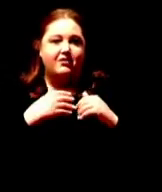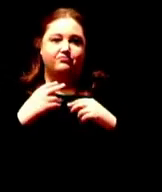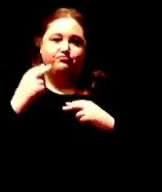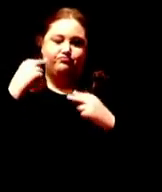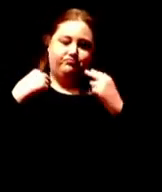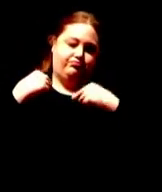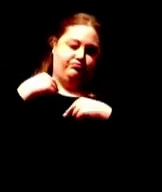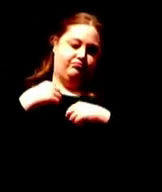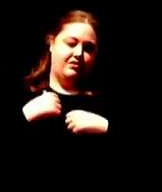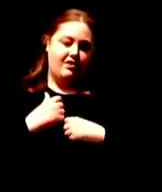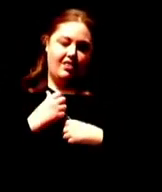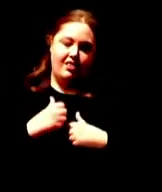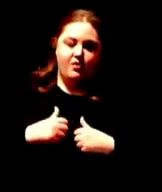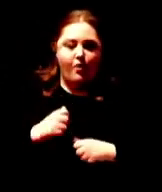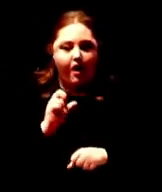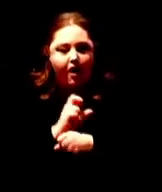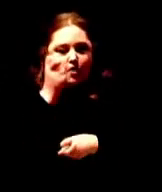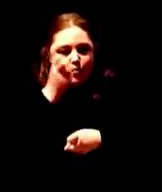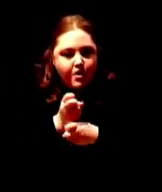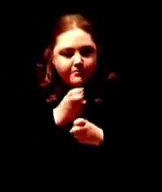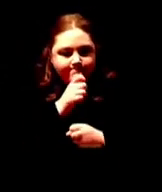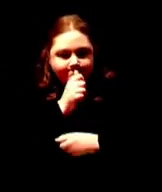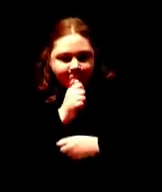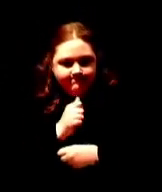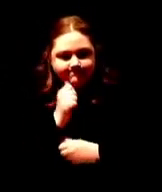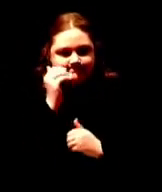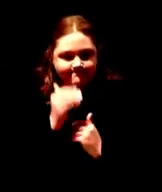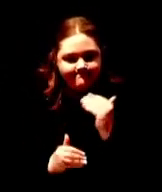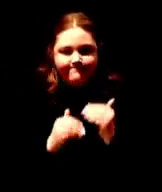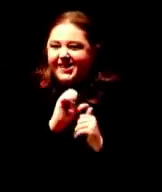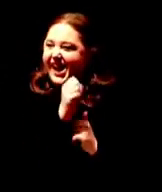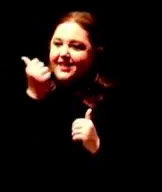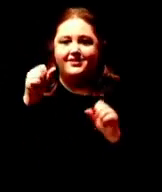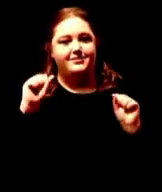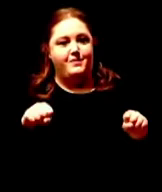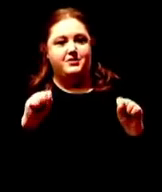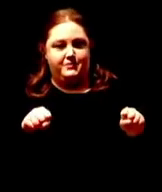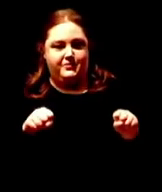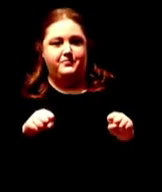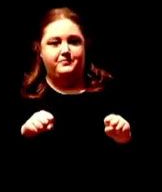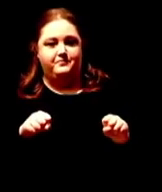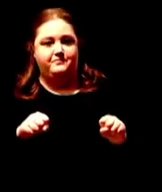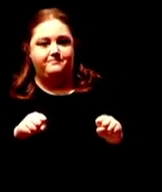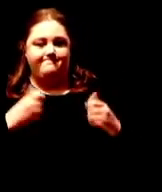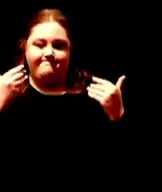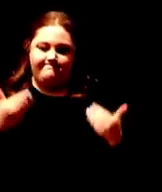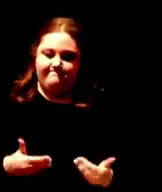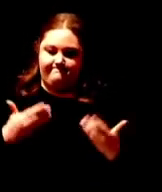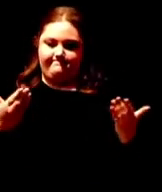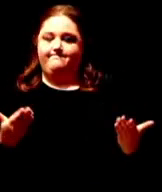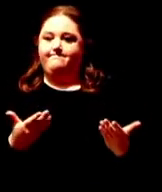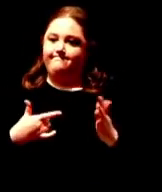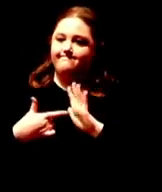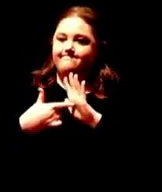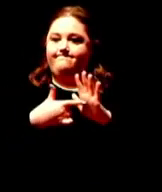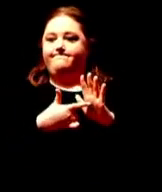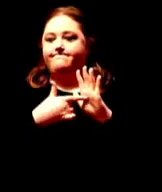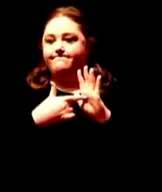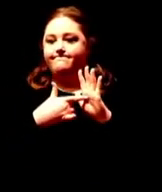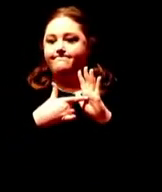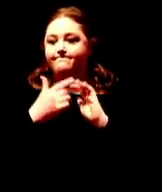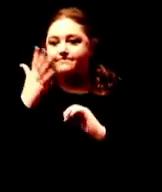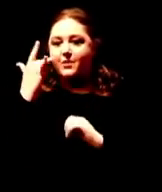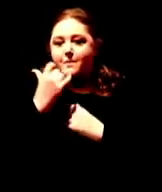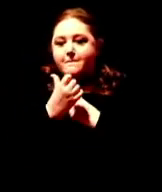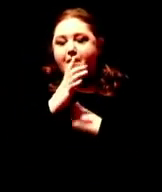you, through hard work and perseverance, anything is possible. I am a testimony of that. Because of